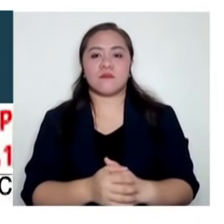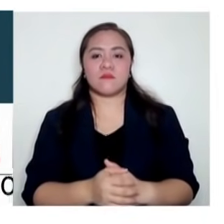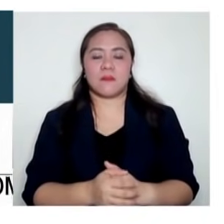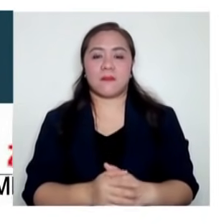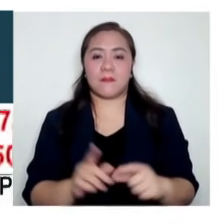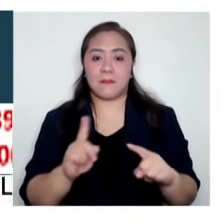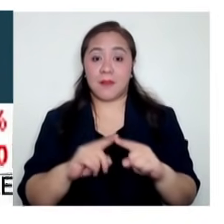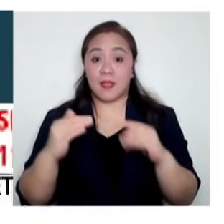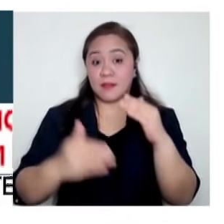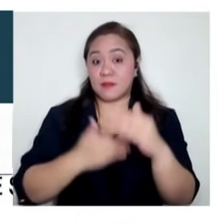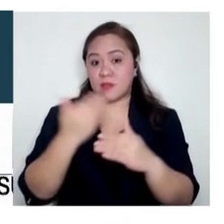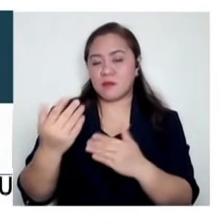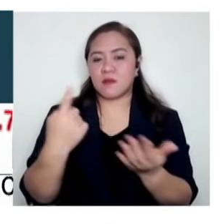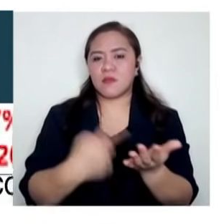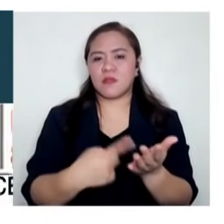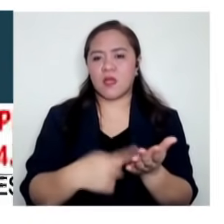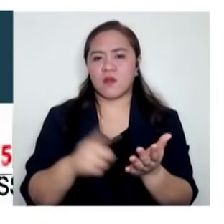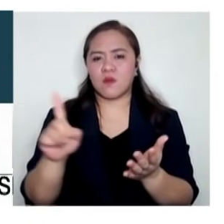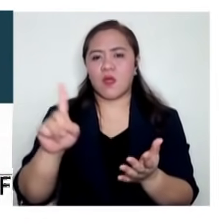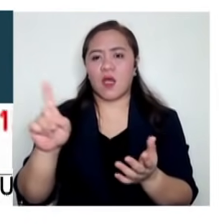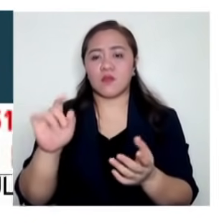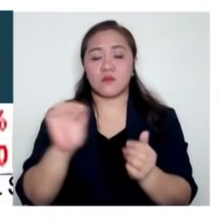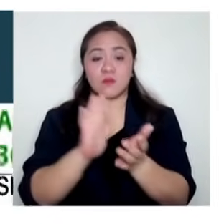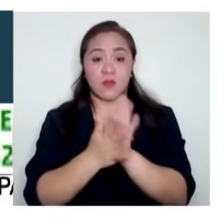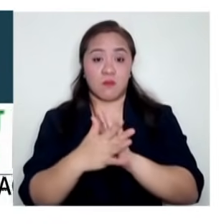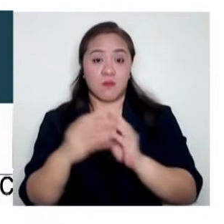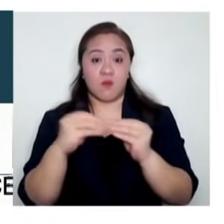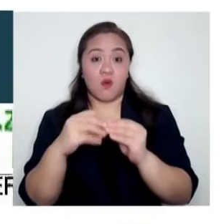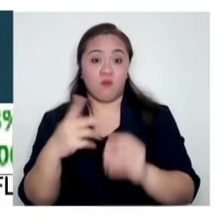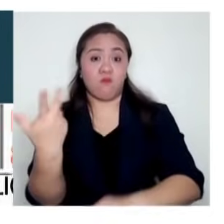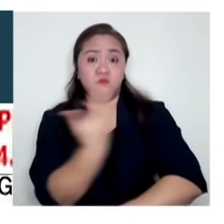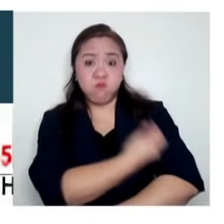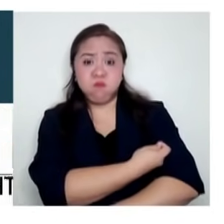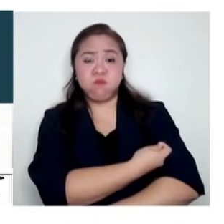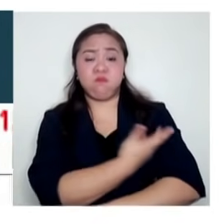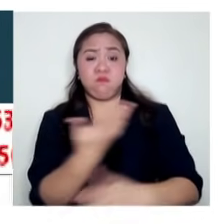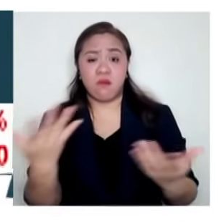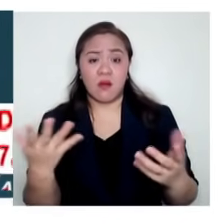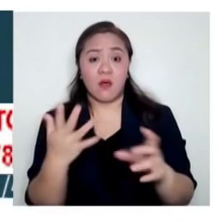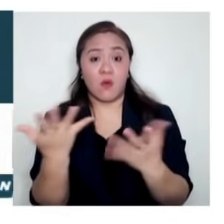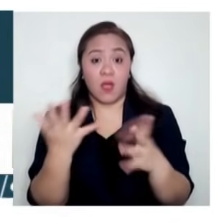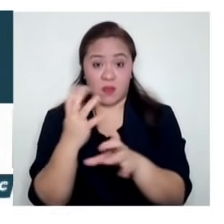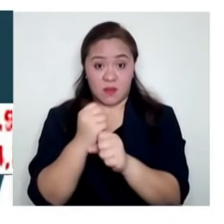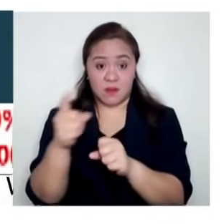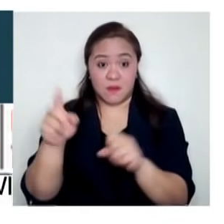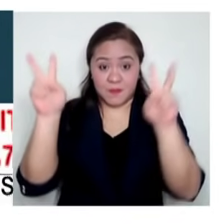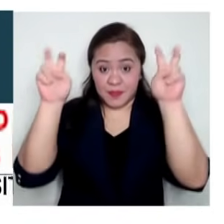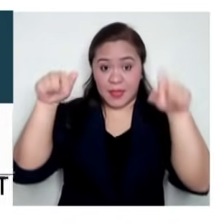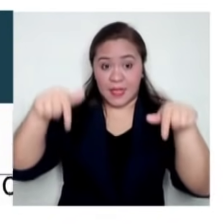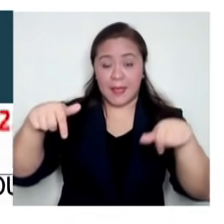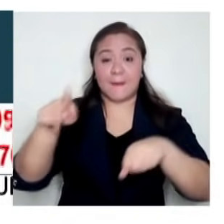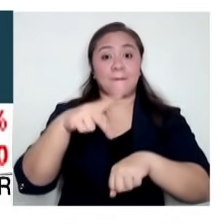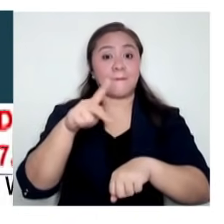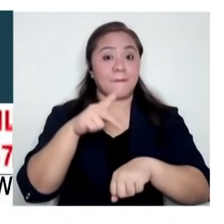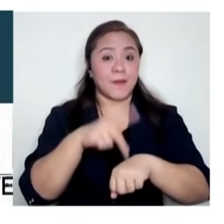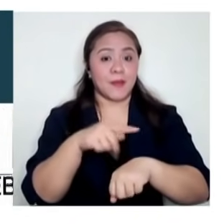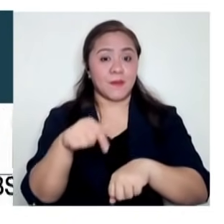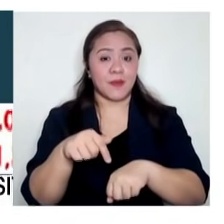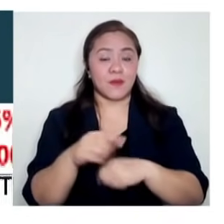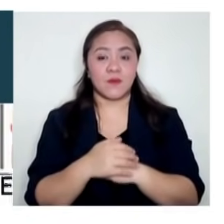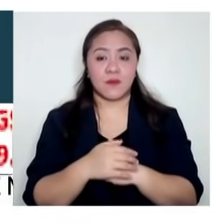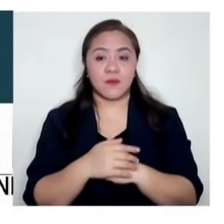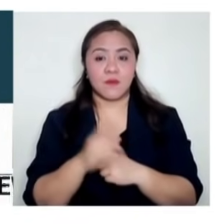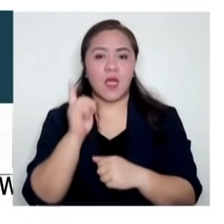next discussion there is booster shots for the frontliners. Where are we in that discussion? I know that this is an